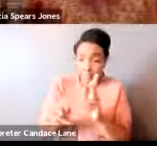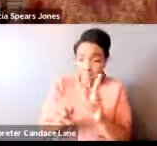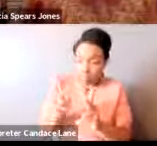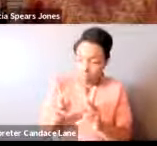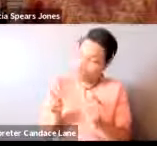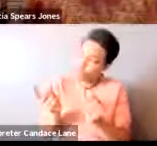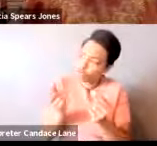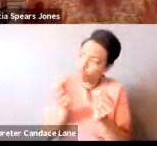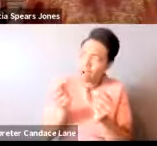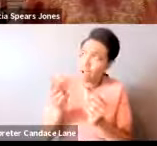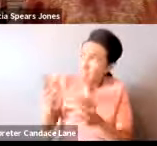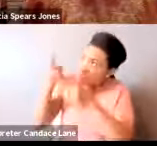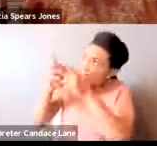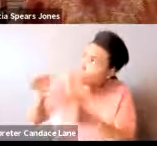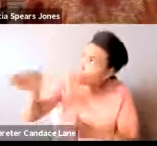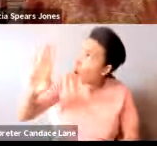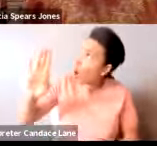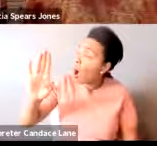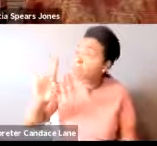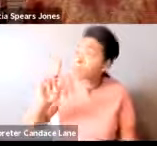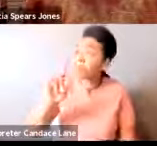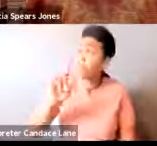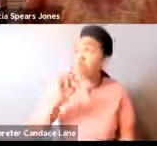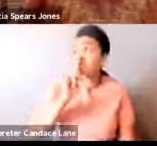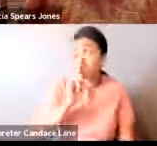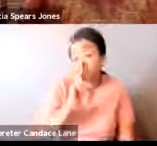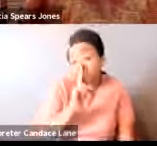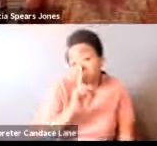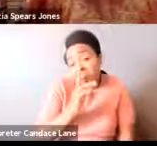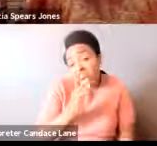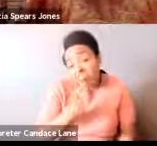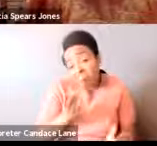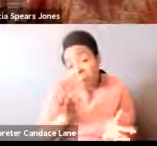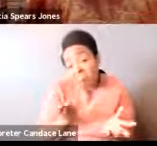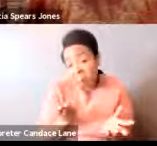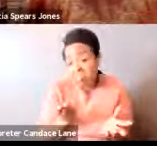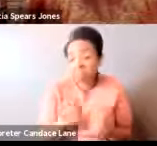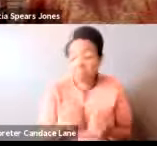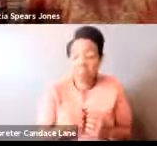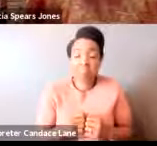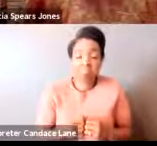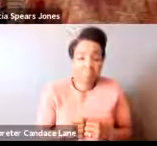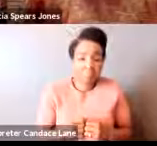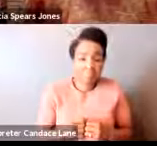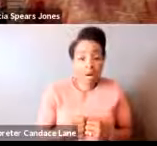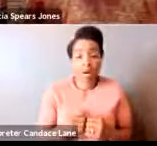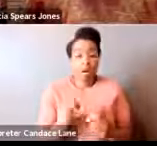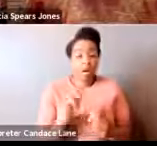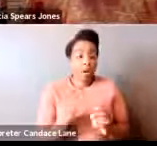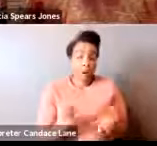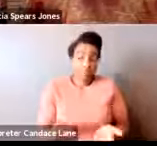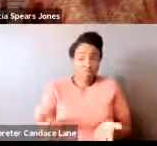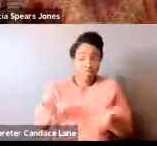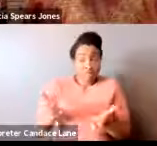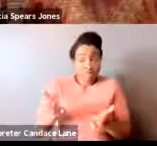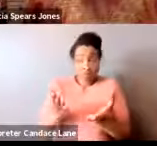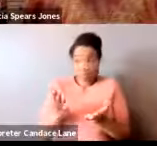they worshiped, mammon, or offer succor to anyone not like